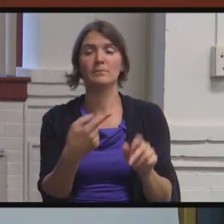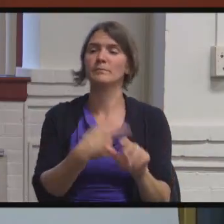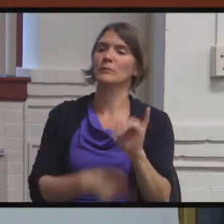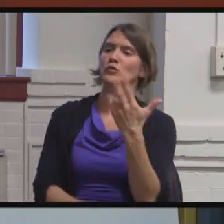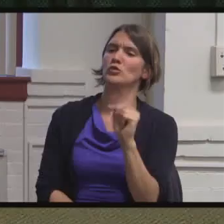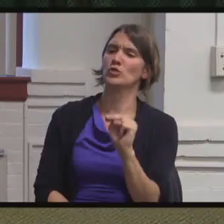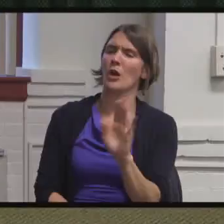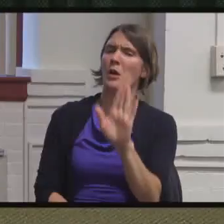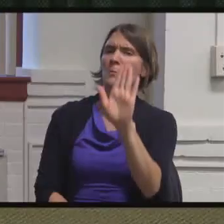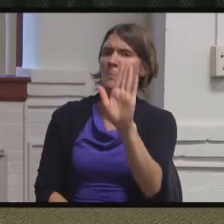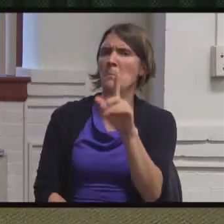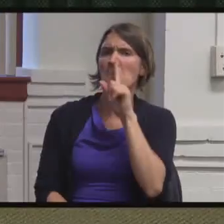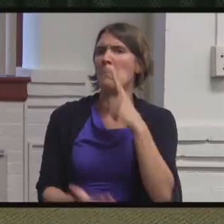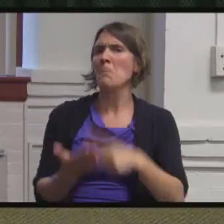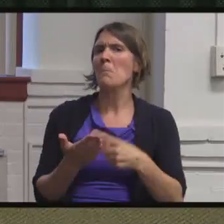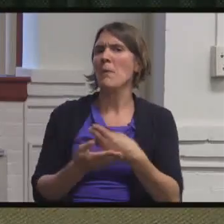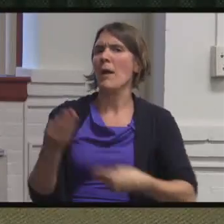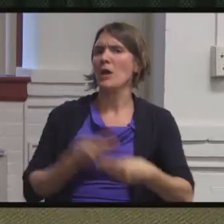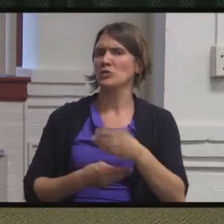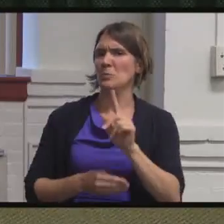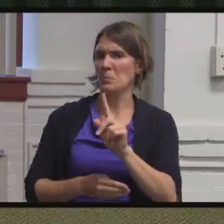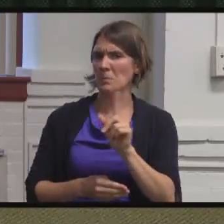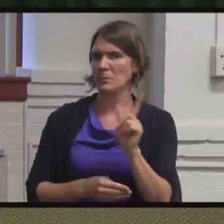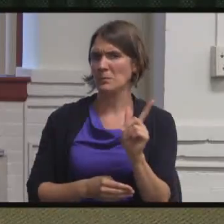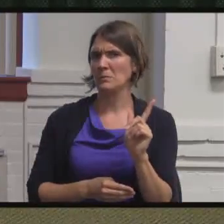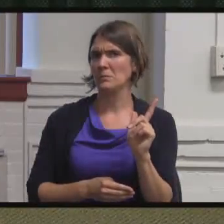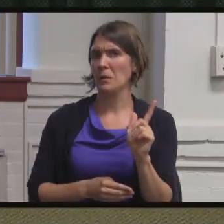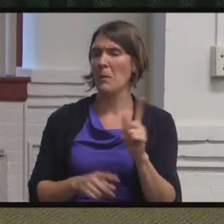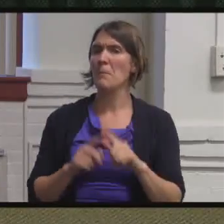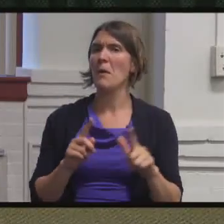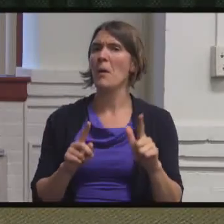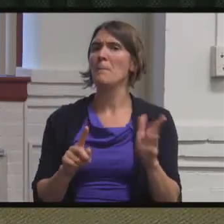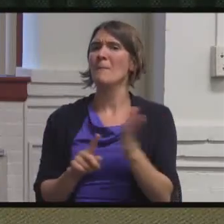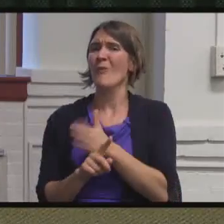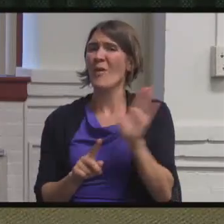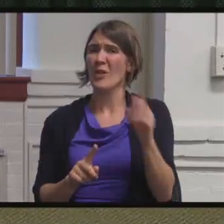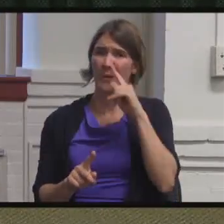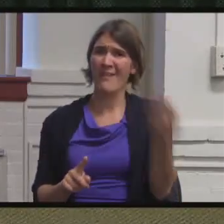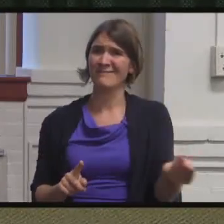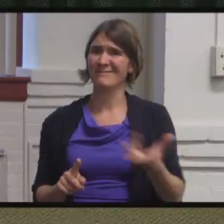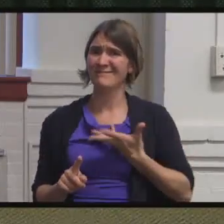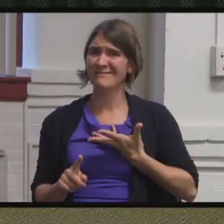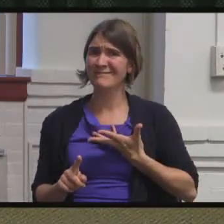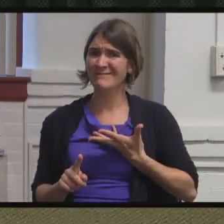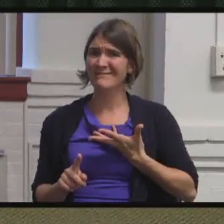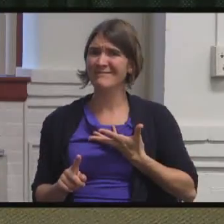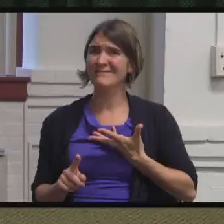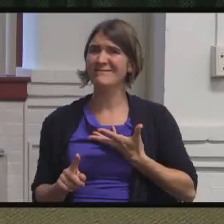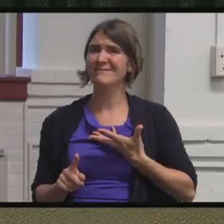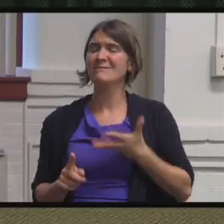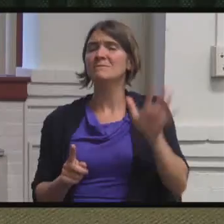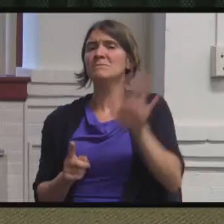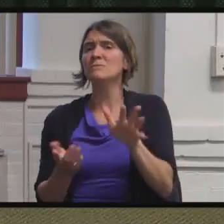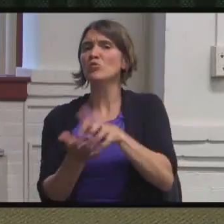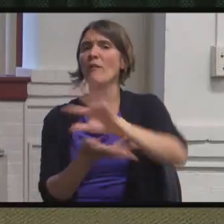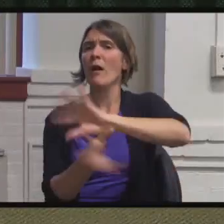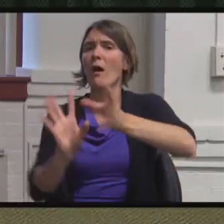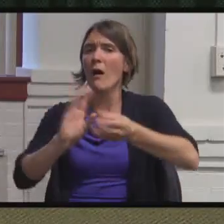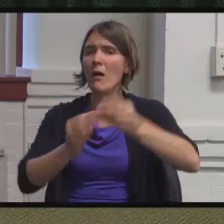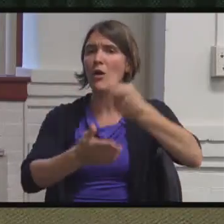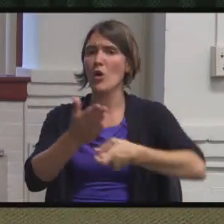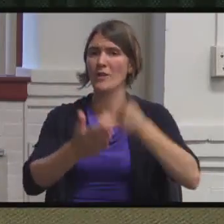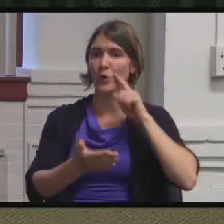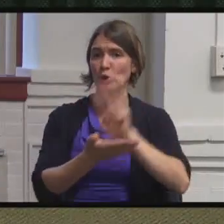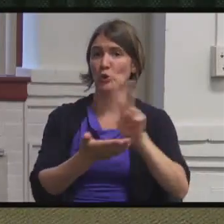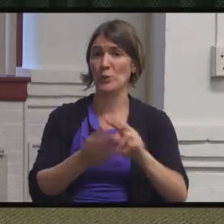before, we get into the budget, if we could have something that would kind of lay out roughly what we're looking